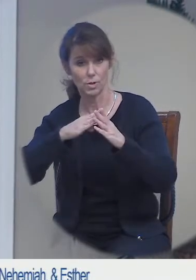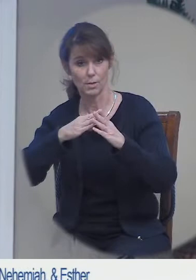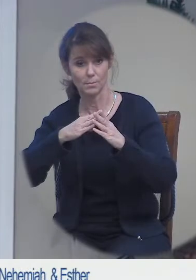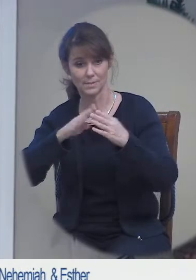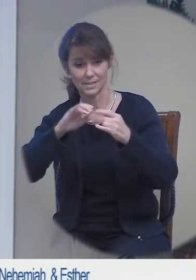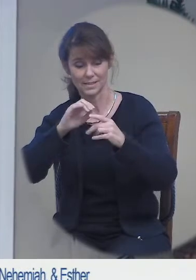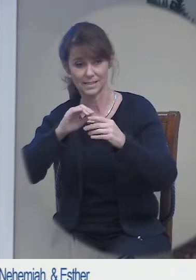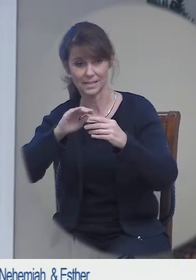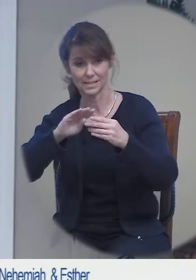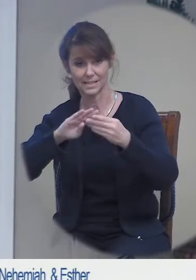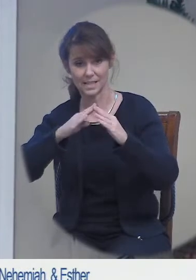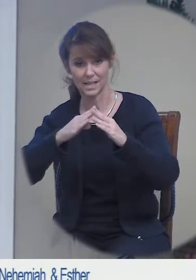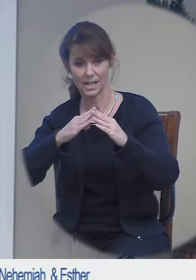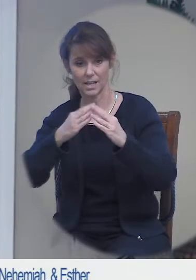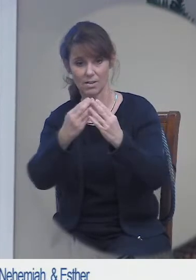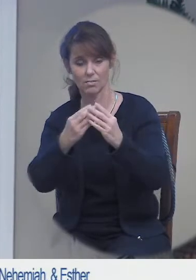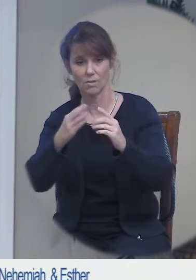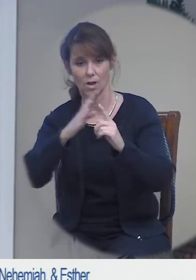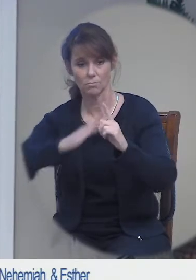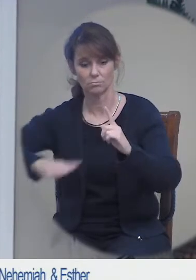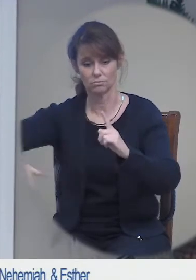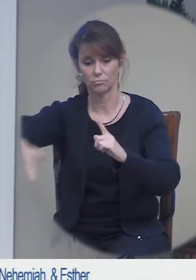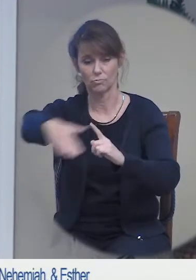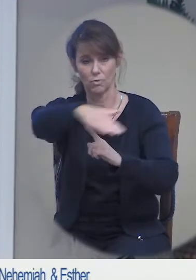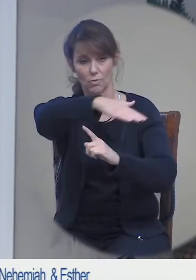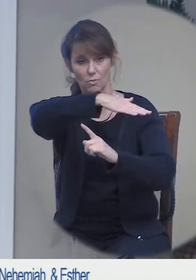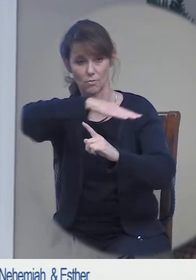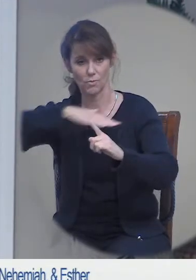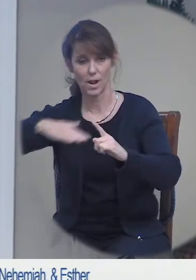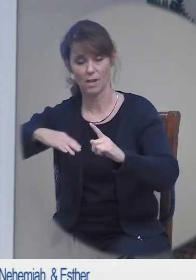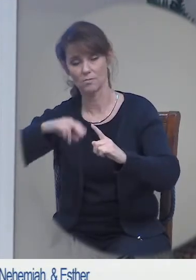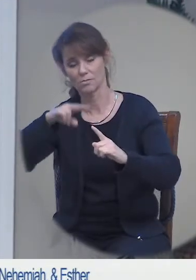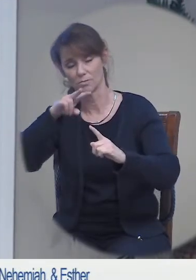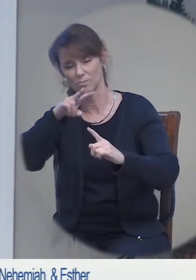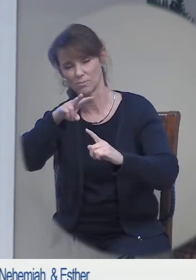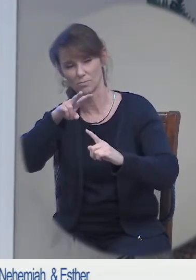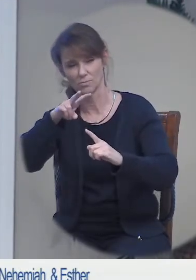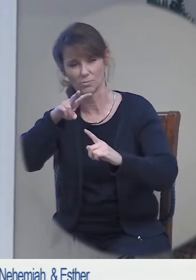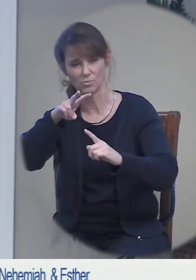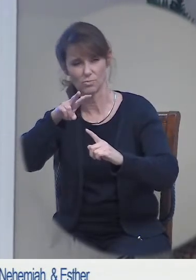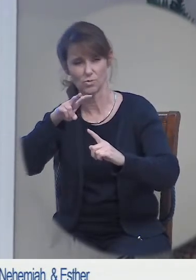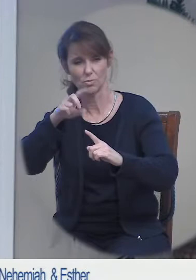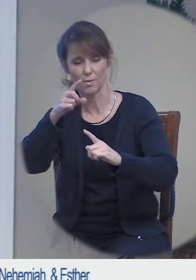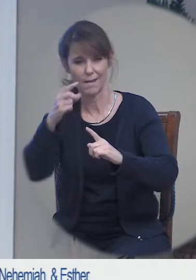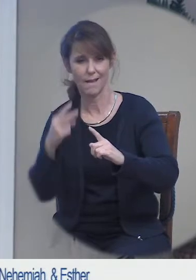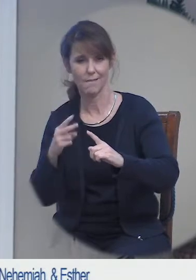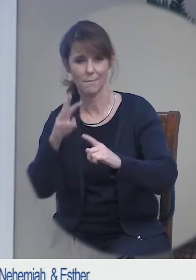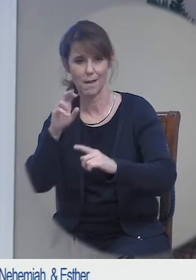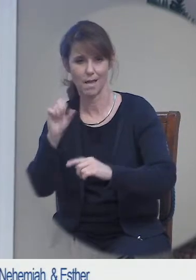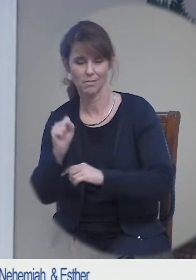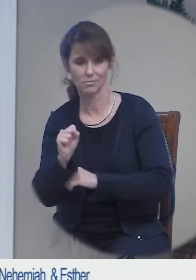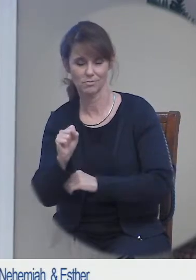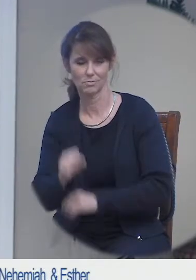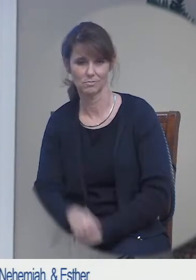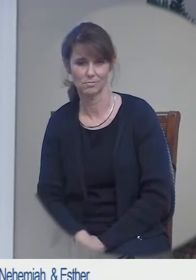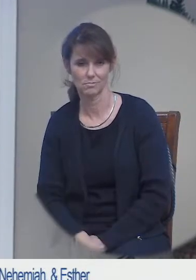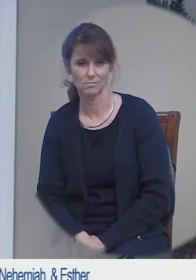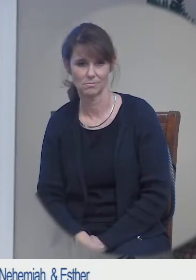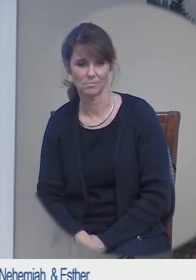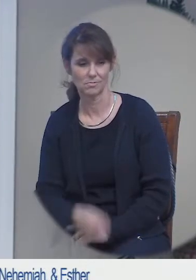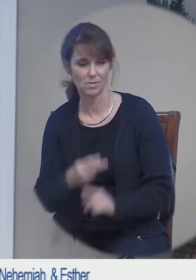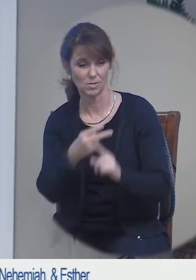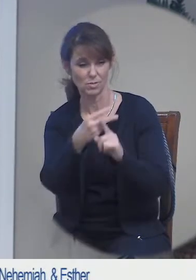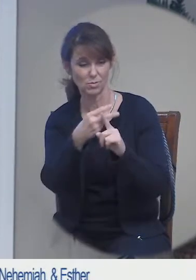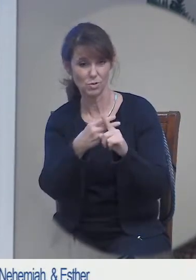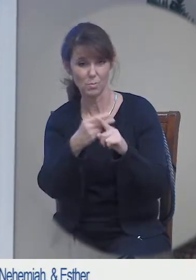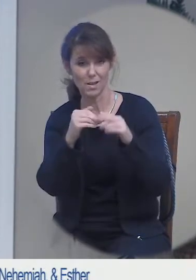roughly 36 feet and about 8 feet wide. And so in less than 2 months, they accomplished that task. How long did it take